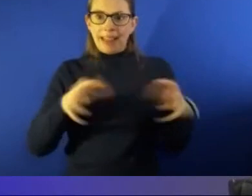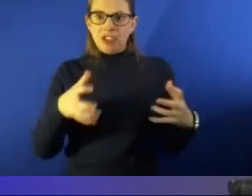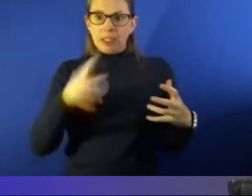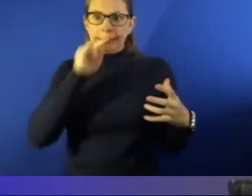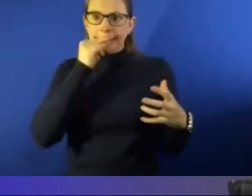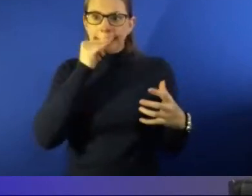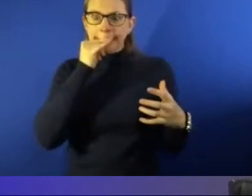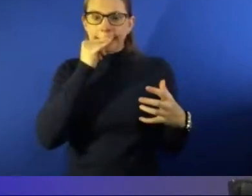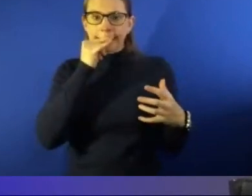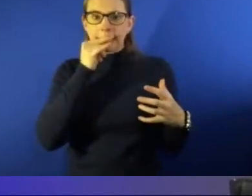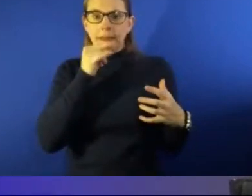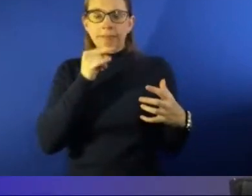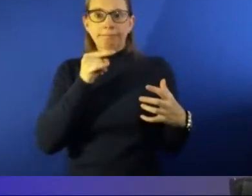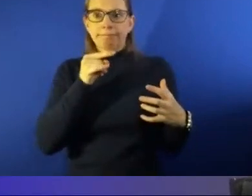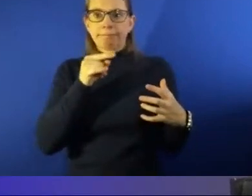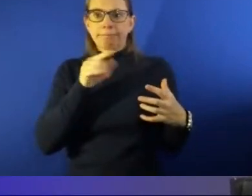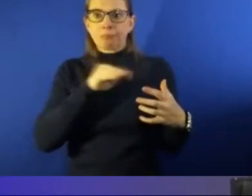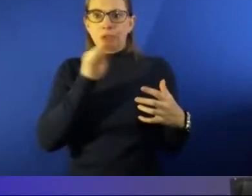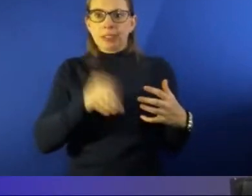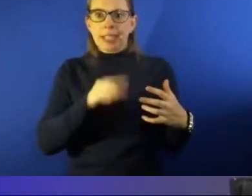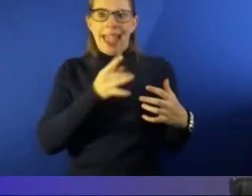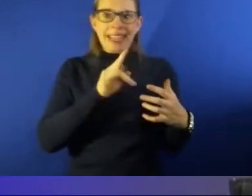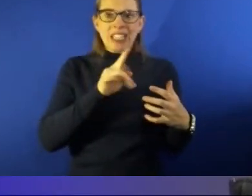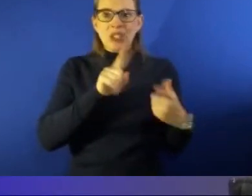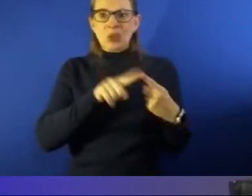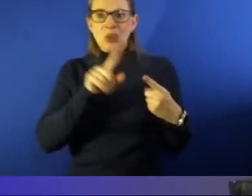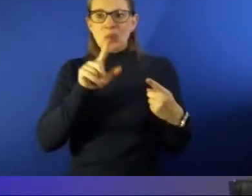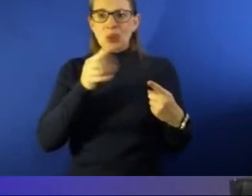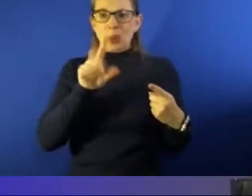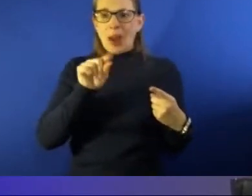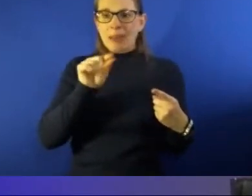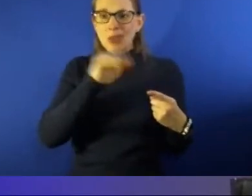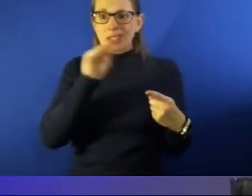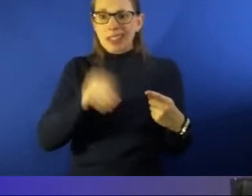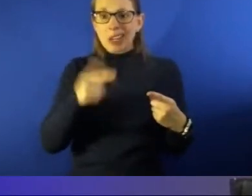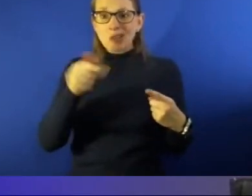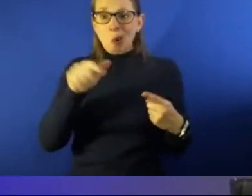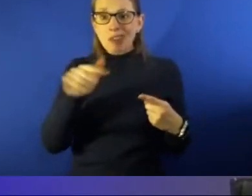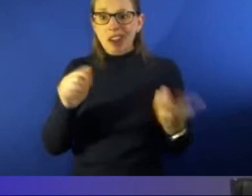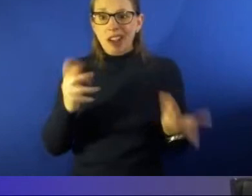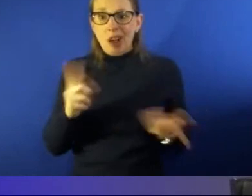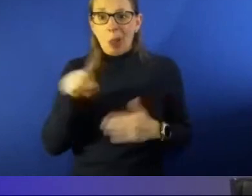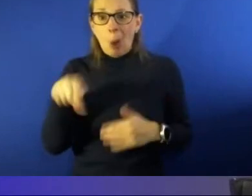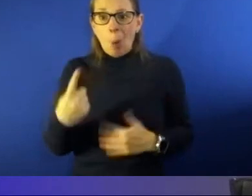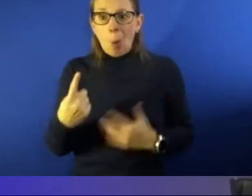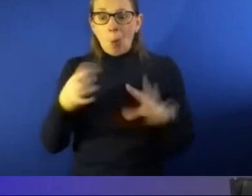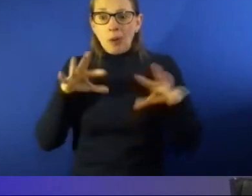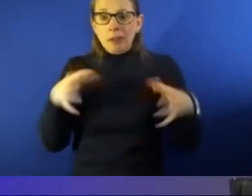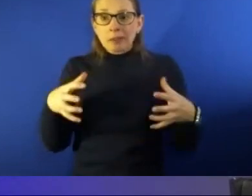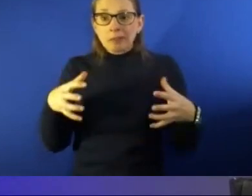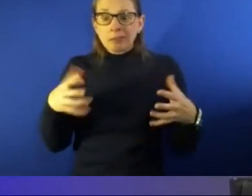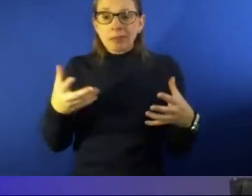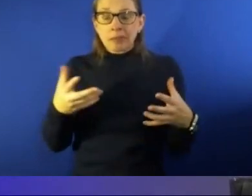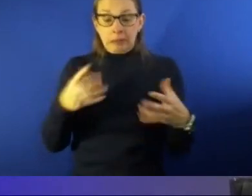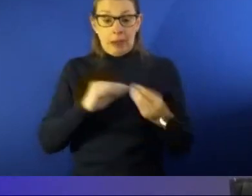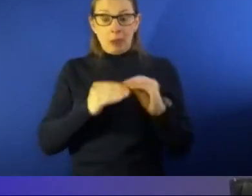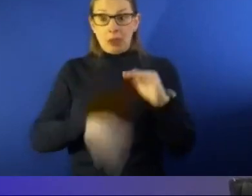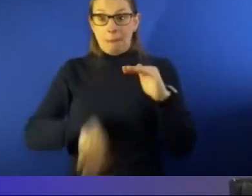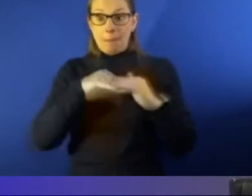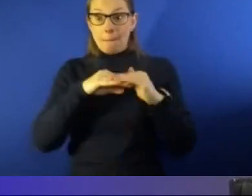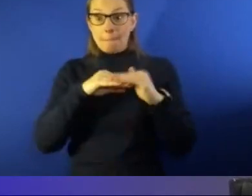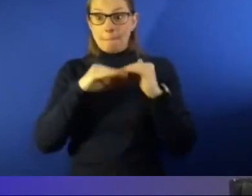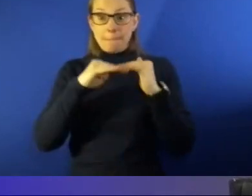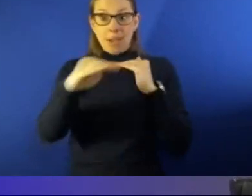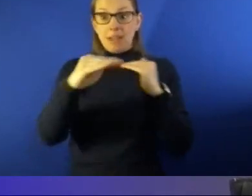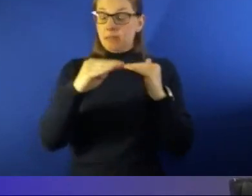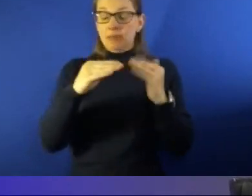as 18 to 20% of the population in Georgia. So you don't get to those numbers without vaccinating them, right? And